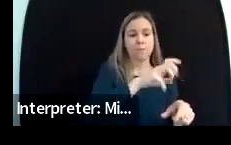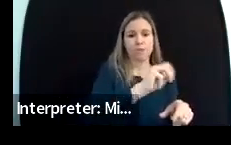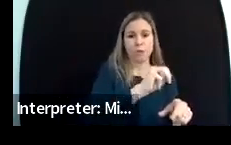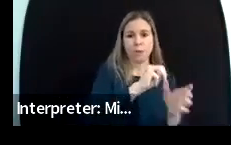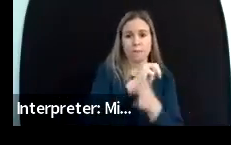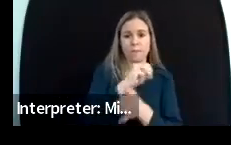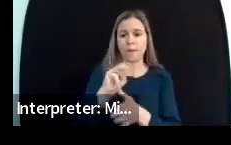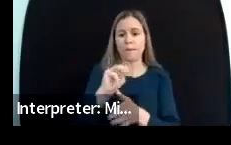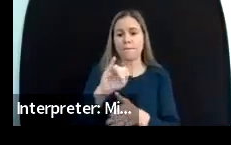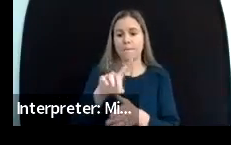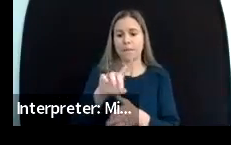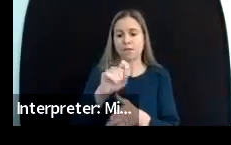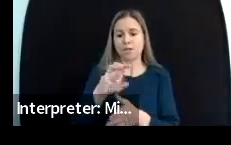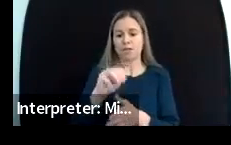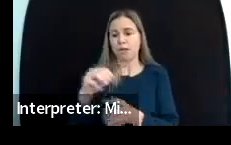downstream?